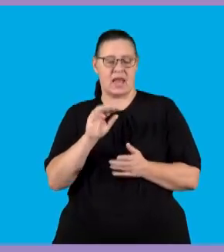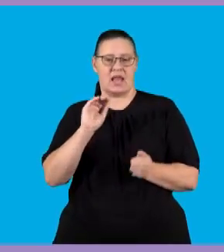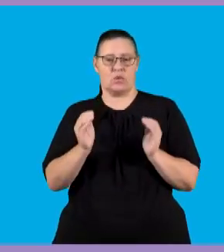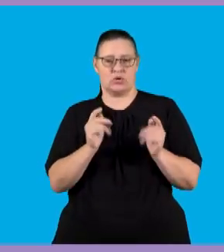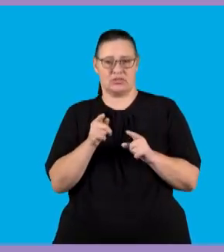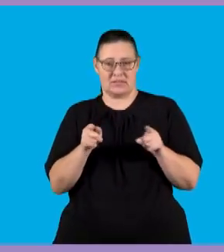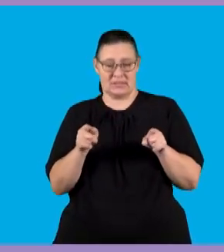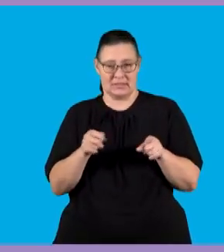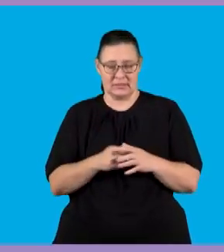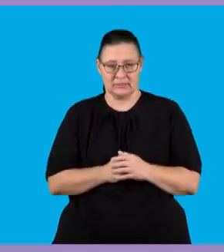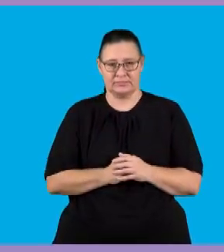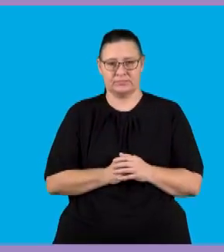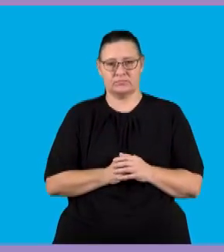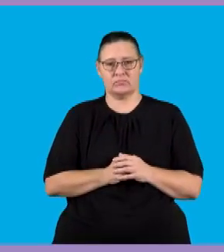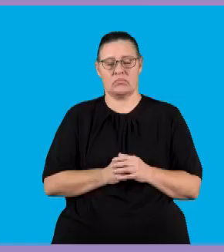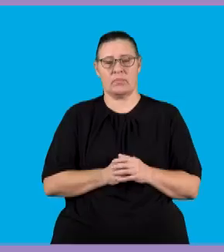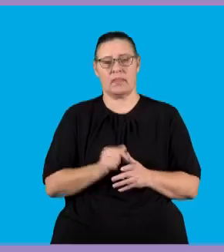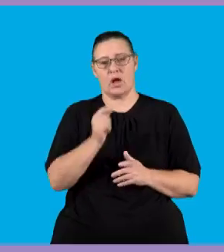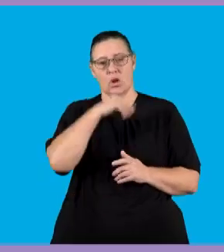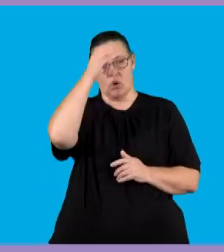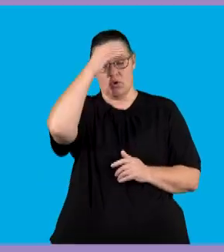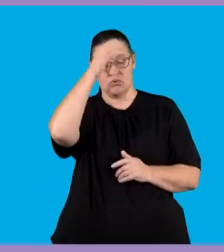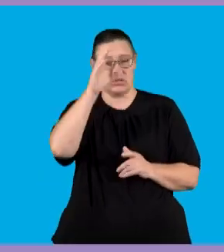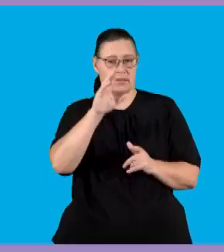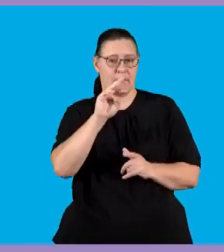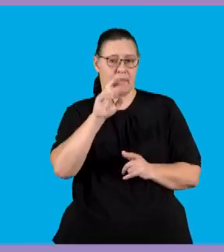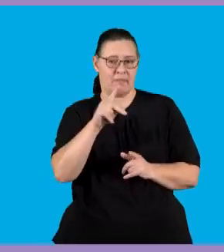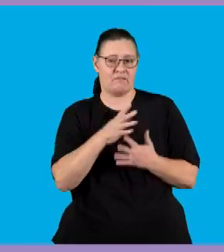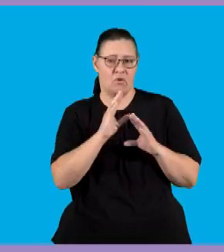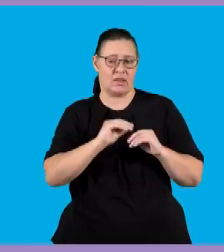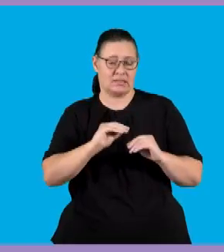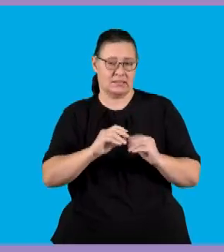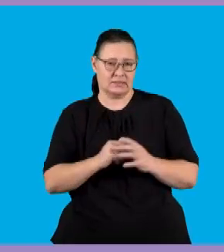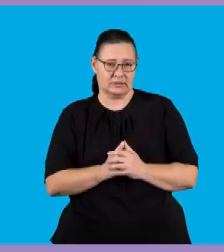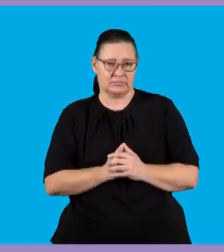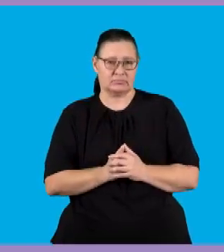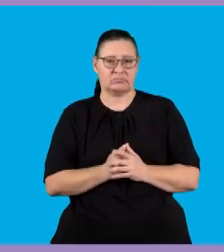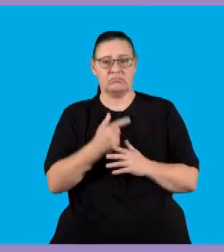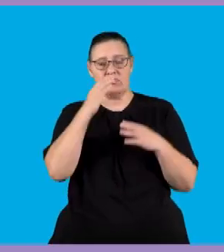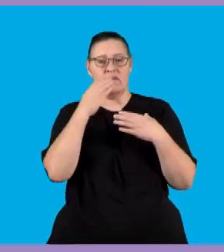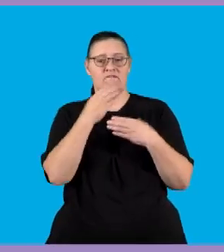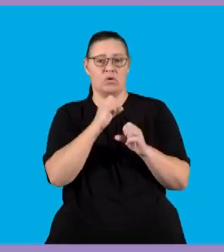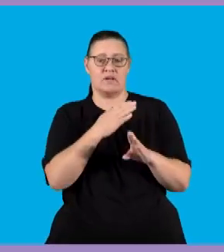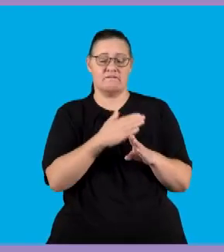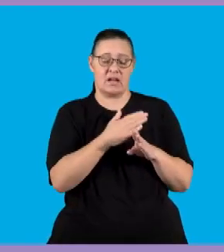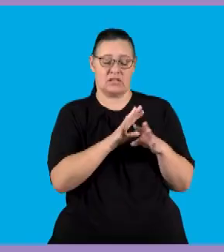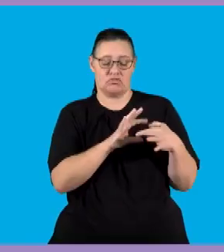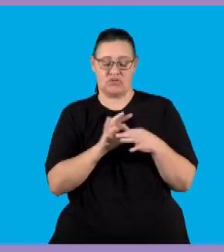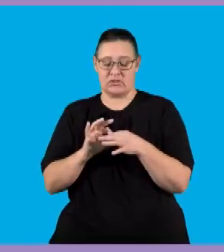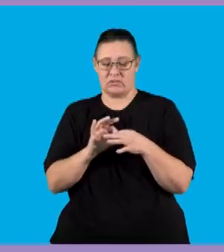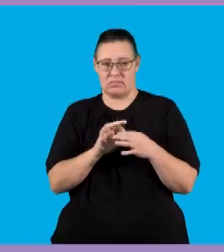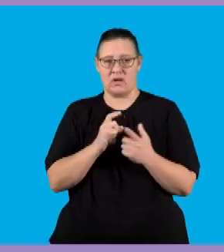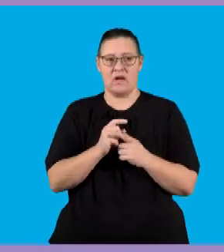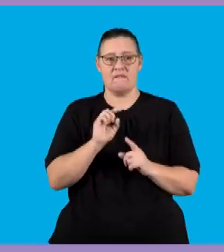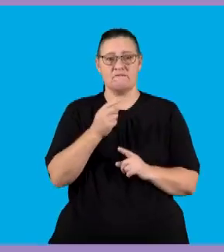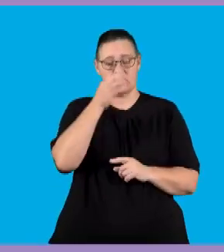and equations. Let's look at our concept map for this lesson. So we are focusing on functions